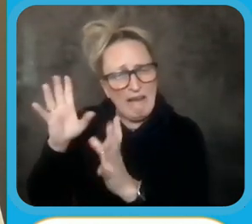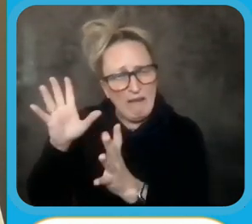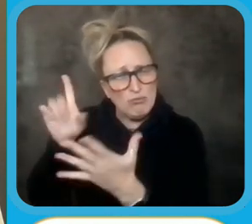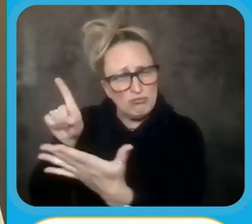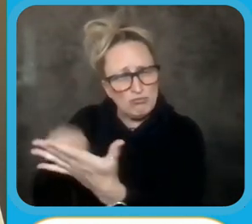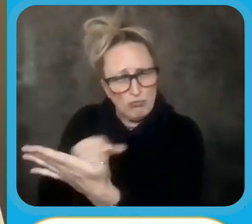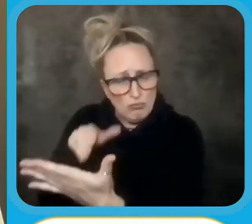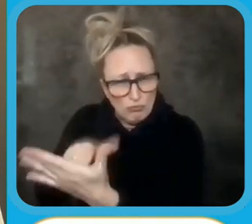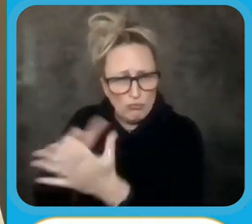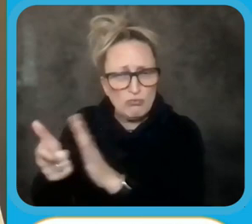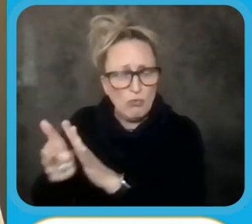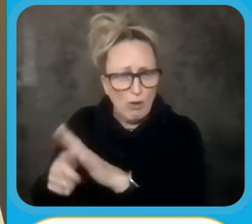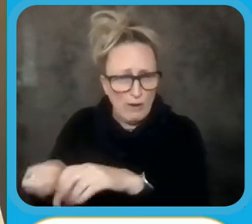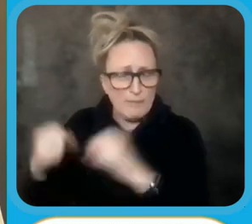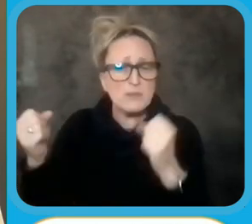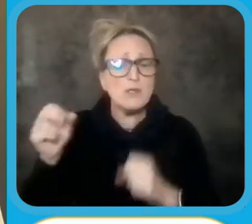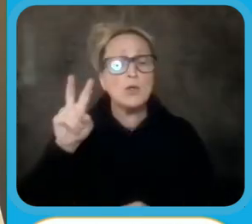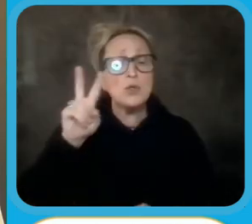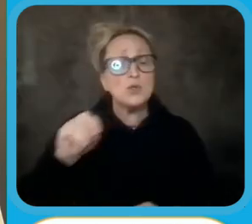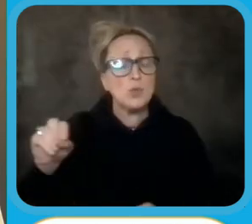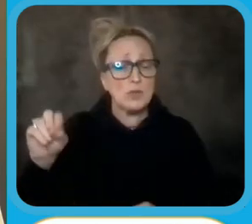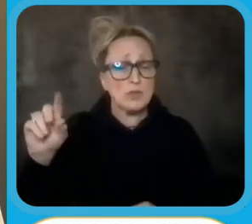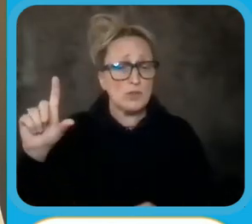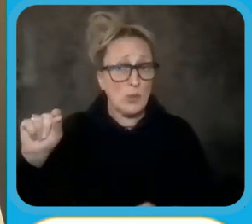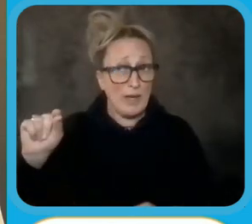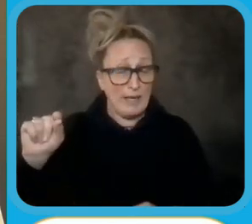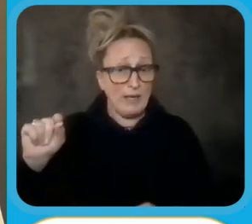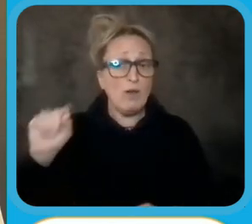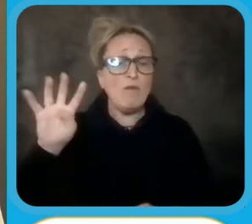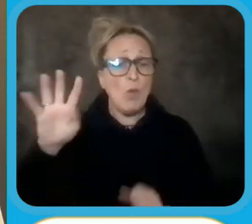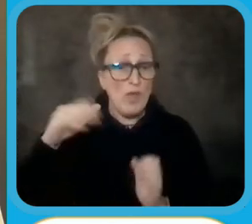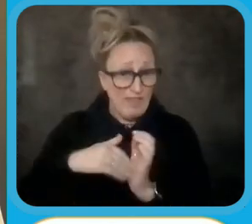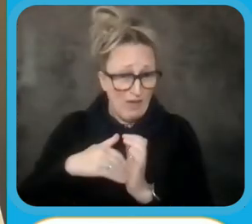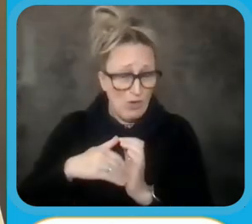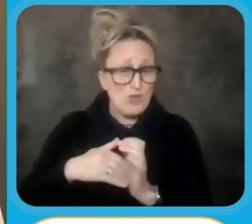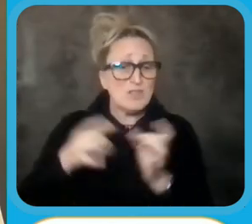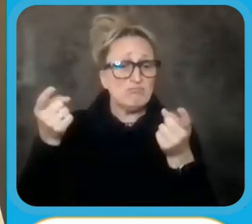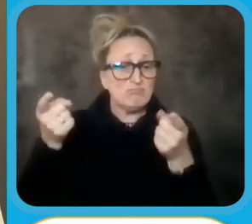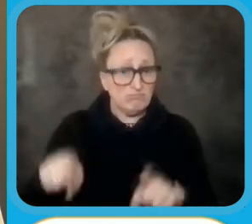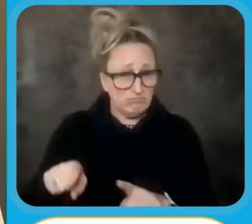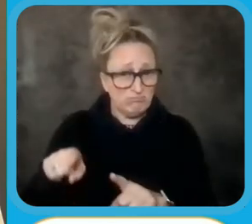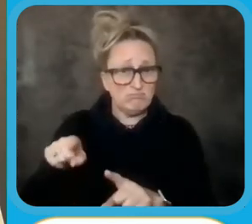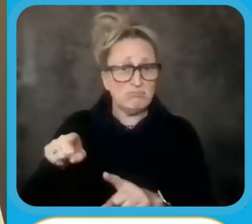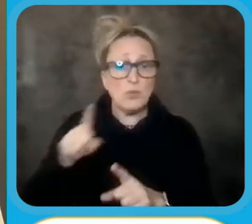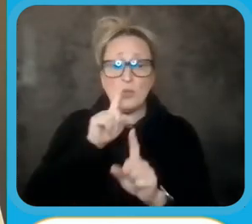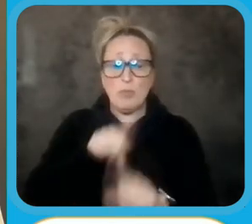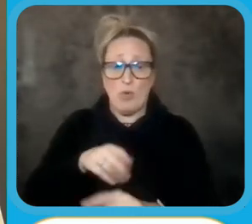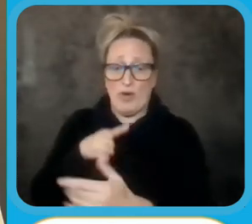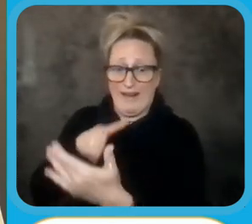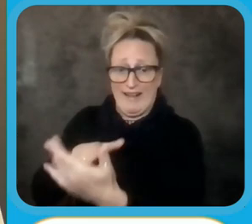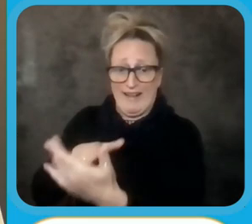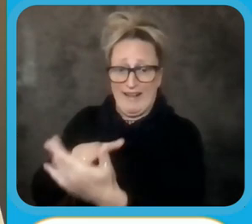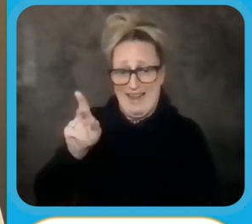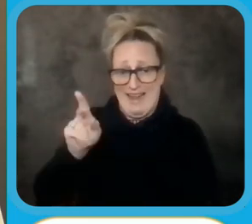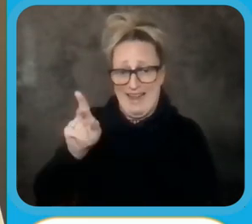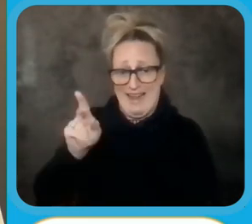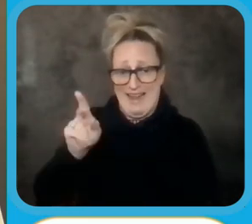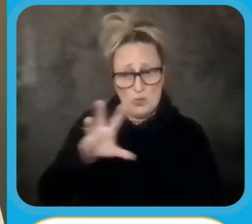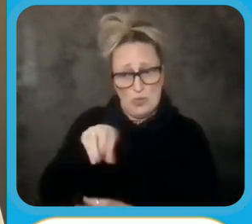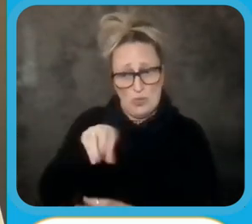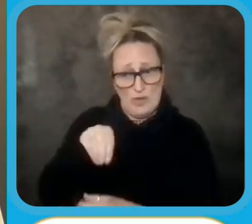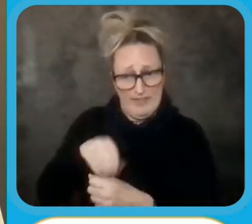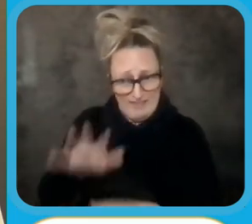In 2020, nearly 4,000 hate incidences and hate crimes were reported against Asians in this